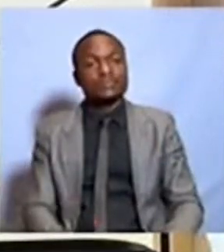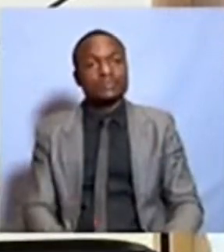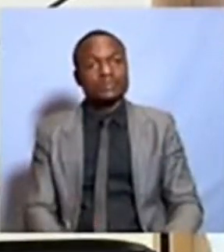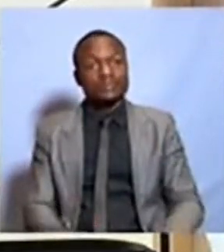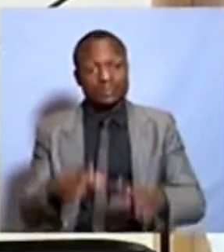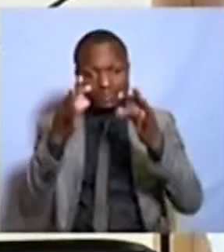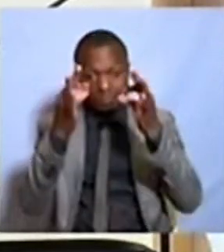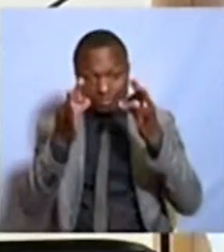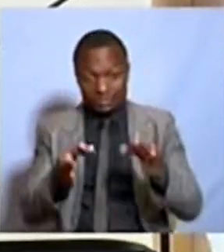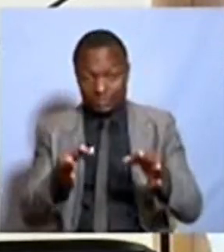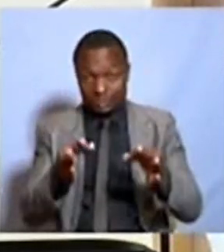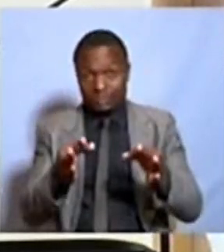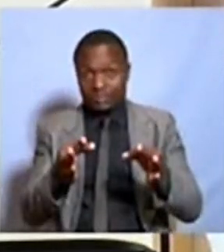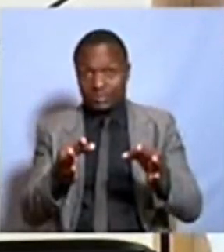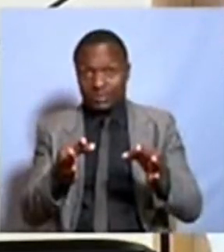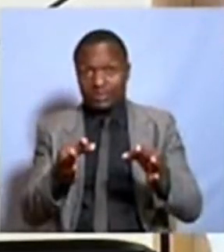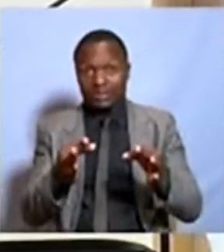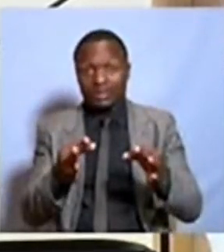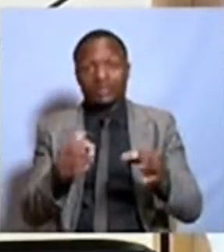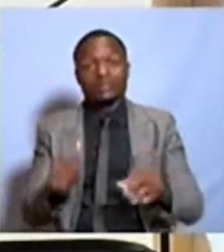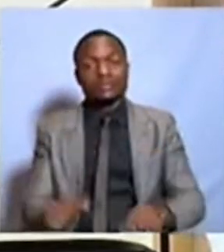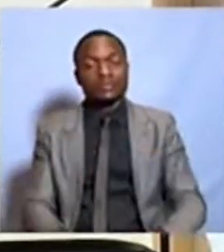If not, and beyond?